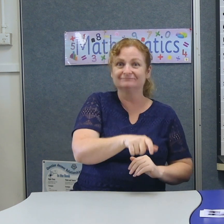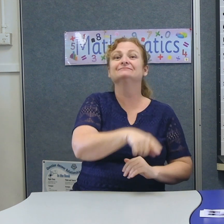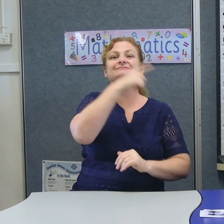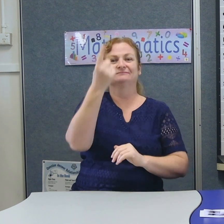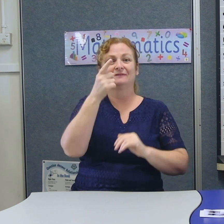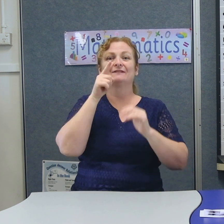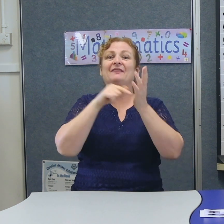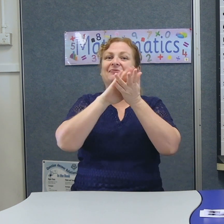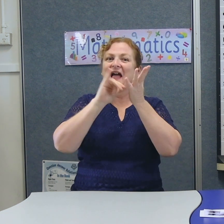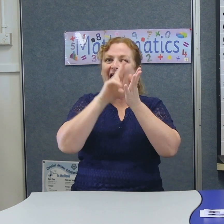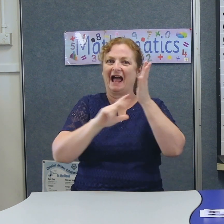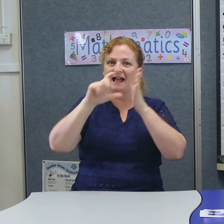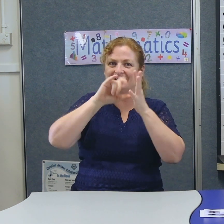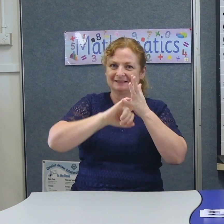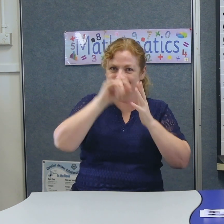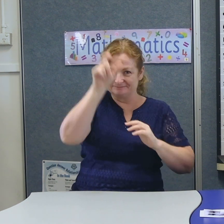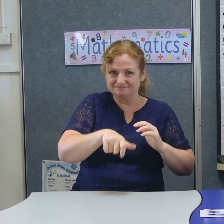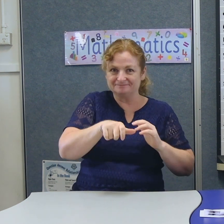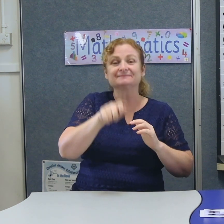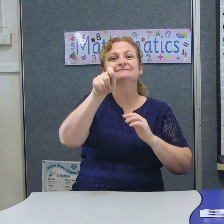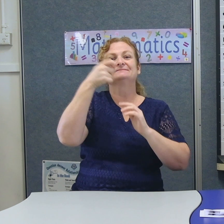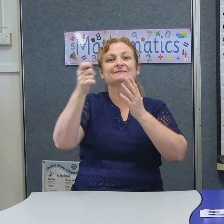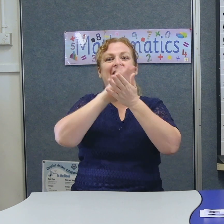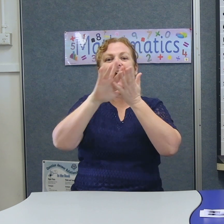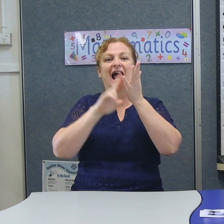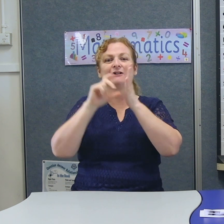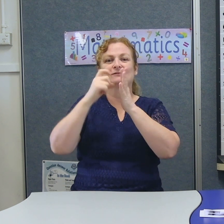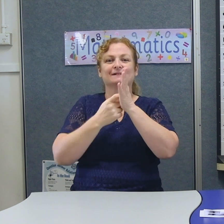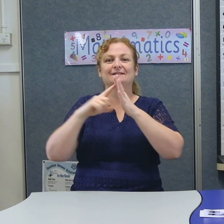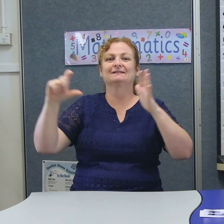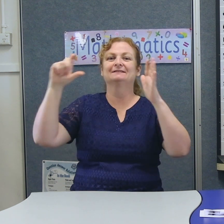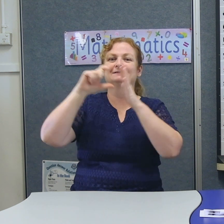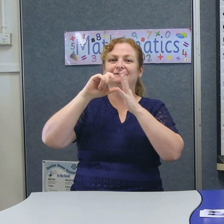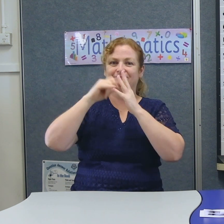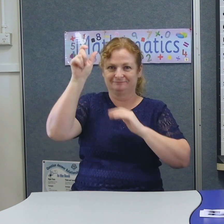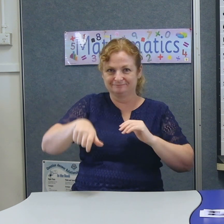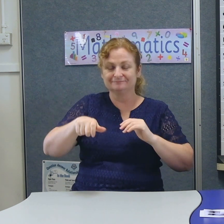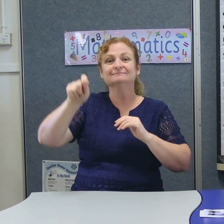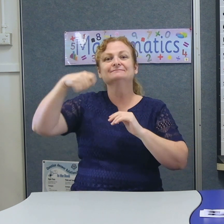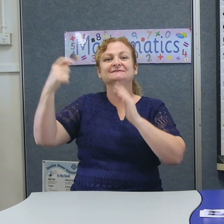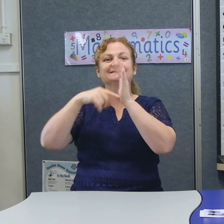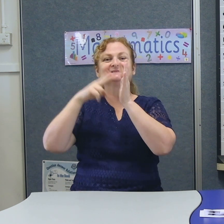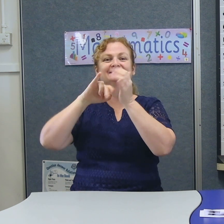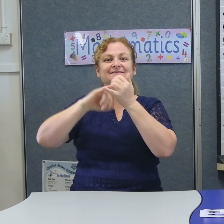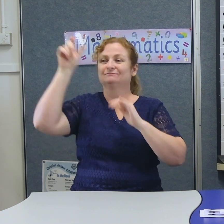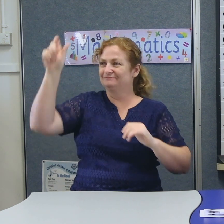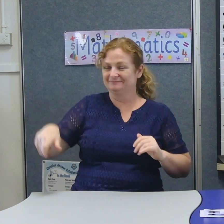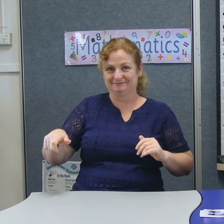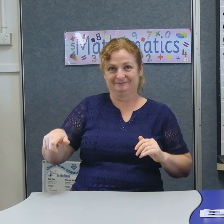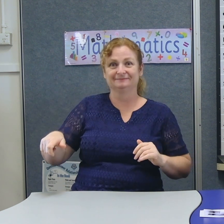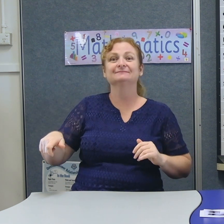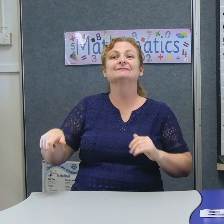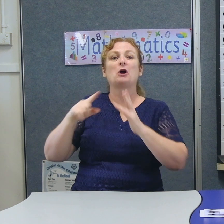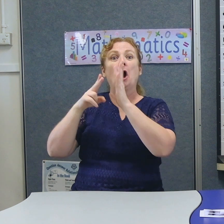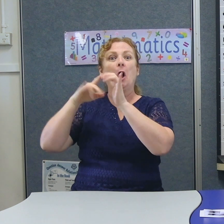thousands place value position, and the hundreds, tens, and